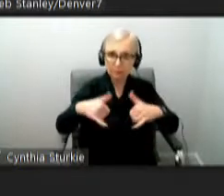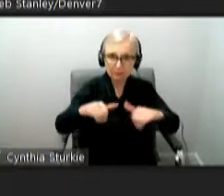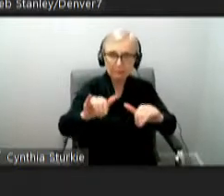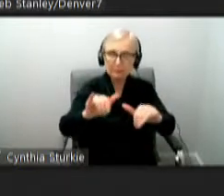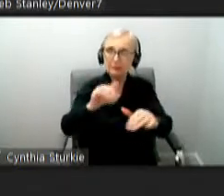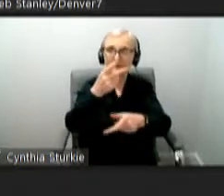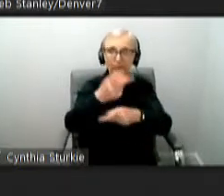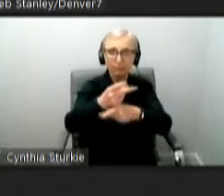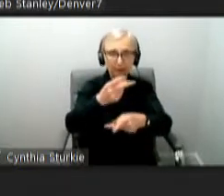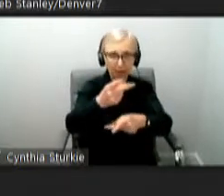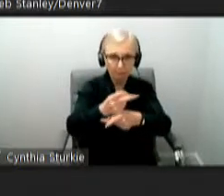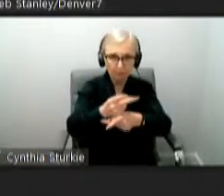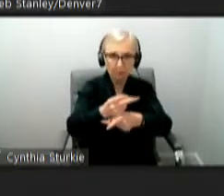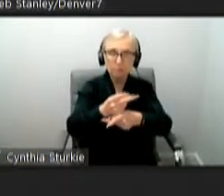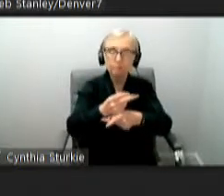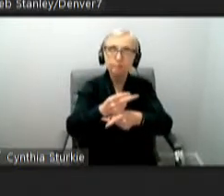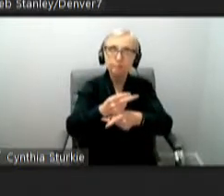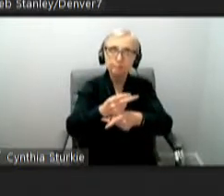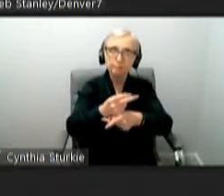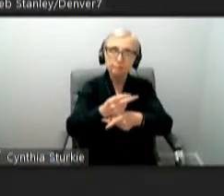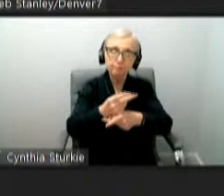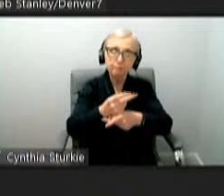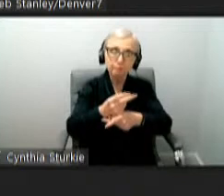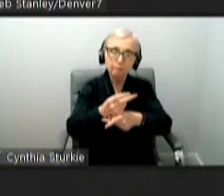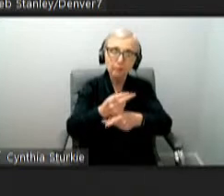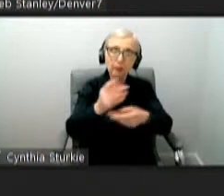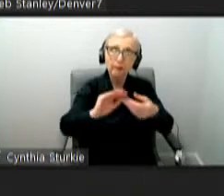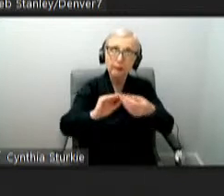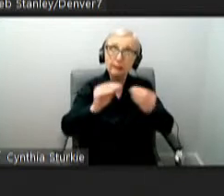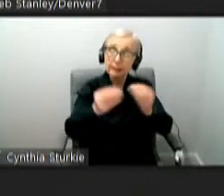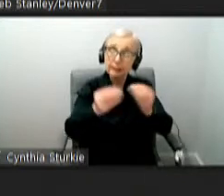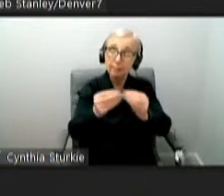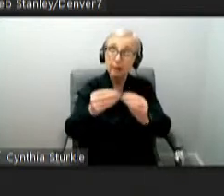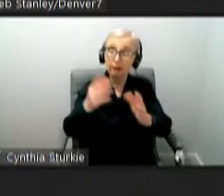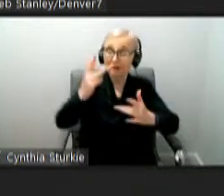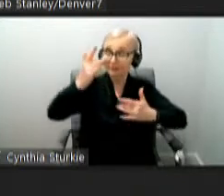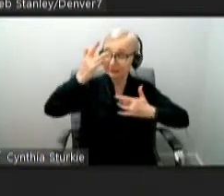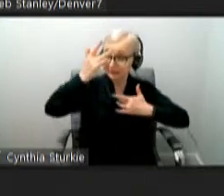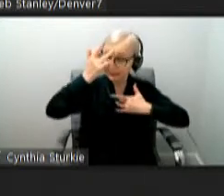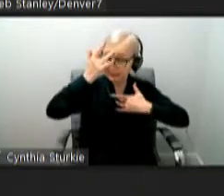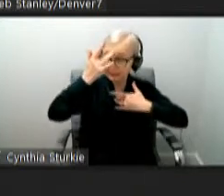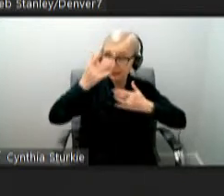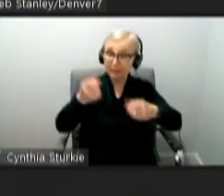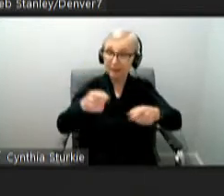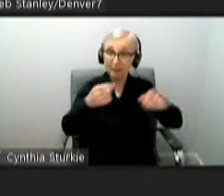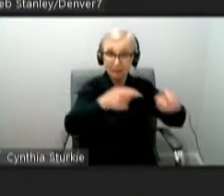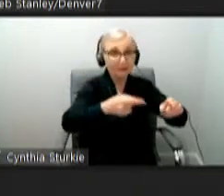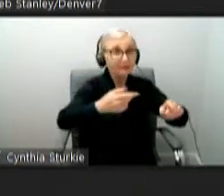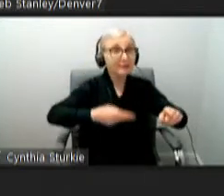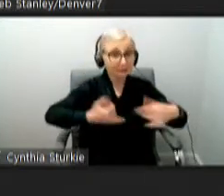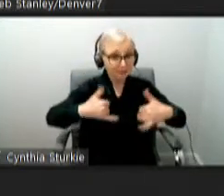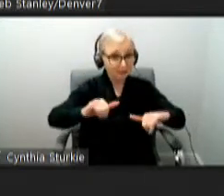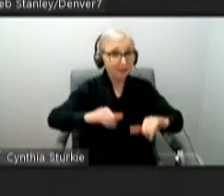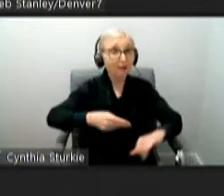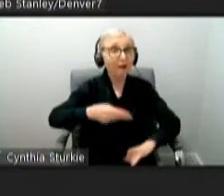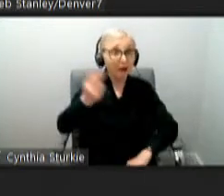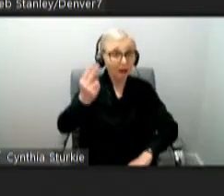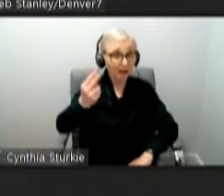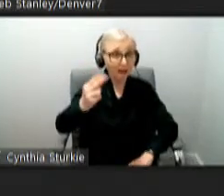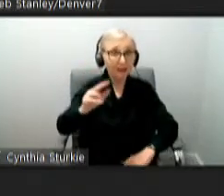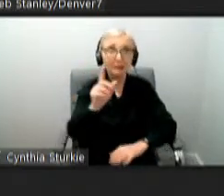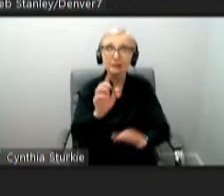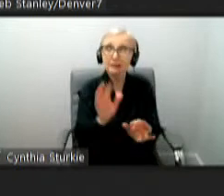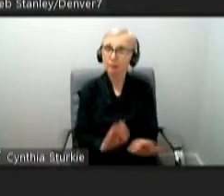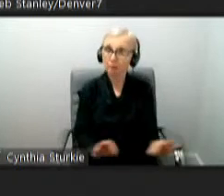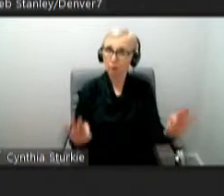percent positivity and downward hospitalization numbers, the number of infections that are occurring are still quite high. And I think it's always important to